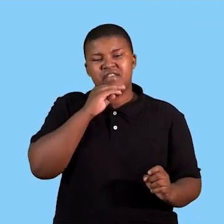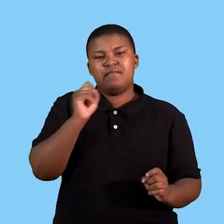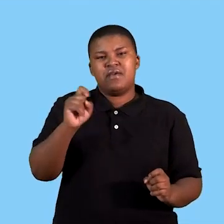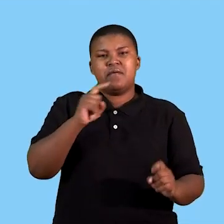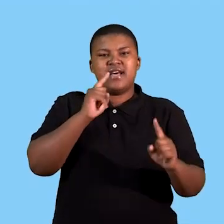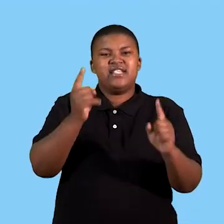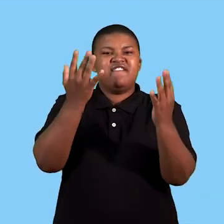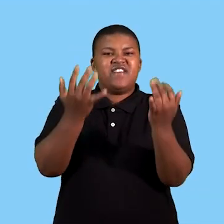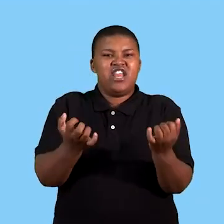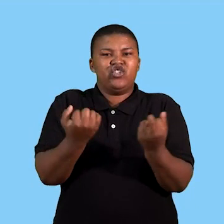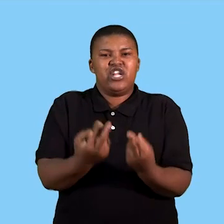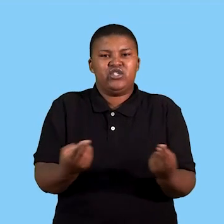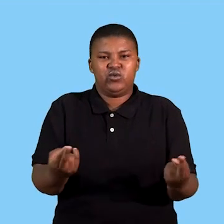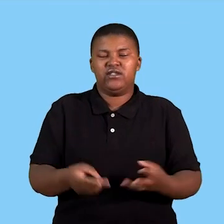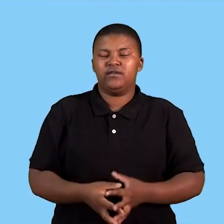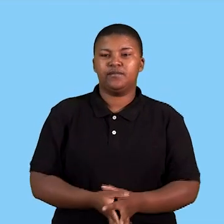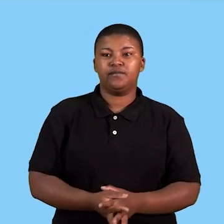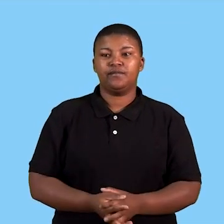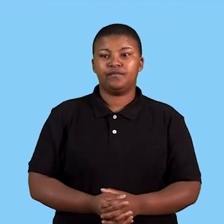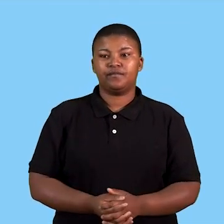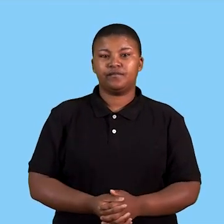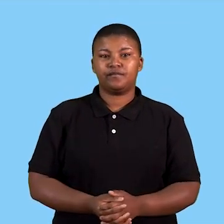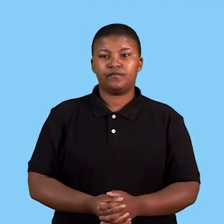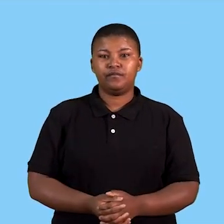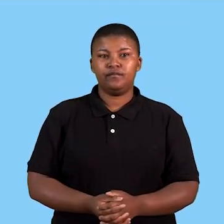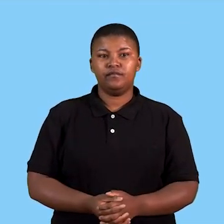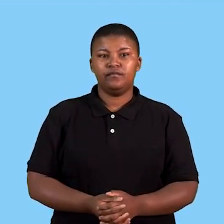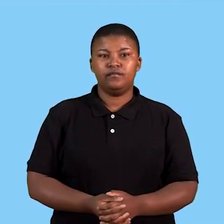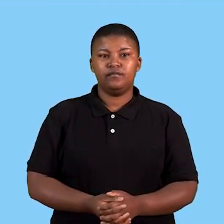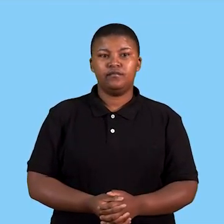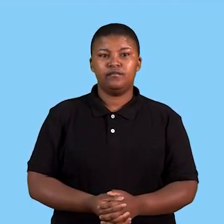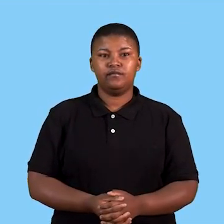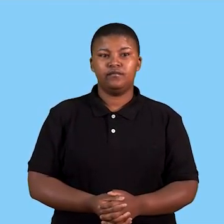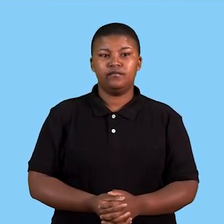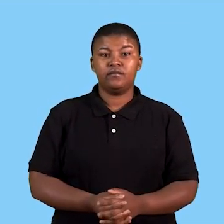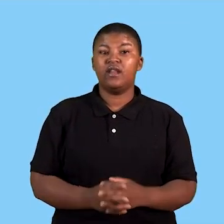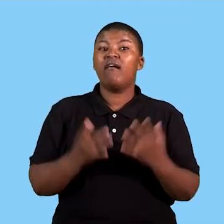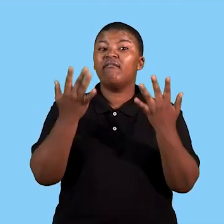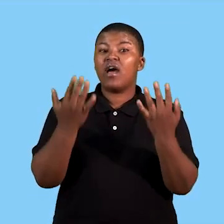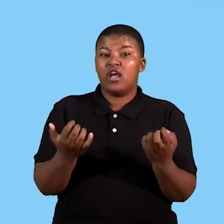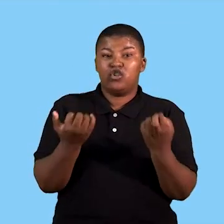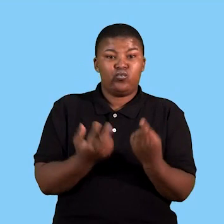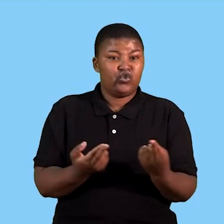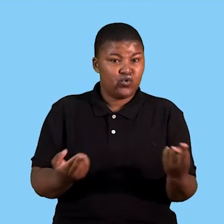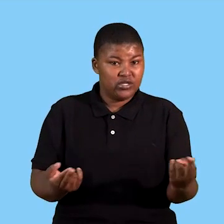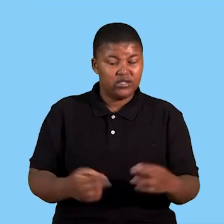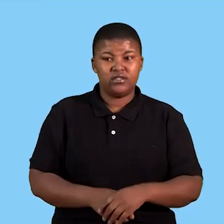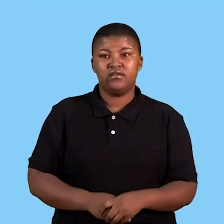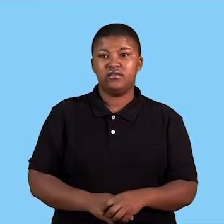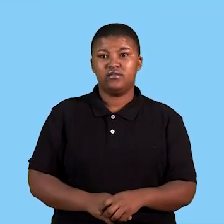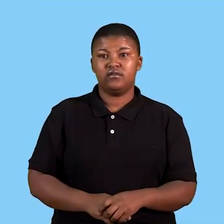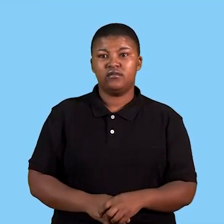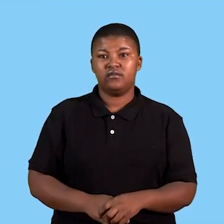be financial resources. All right, so we will state then that it is a financial